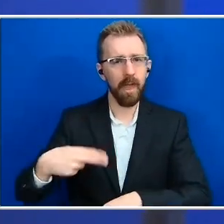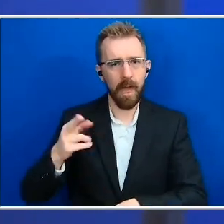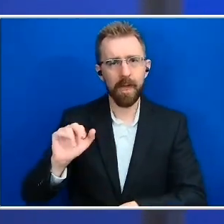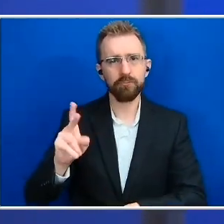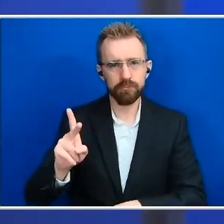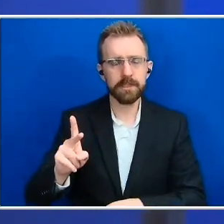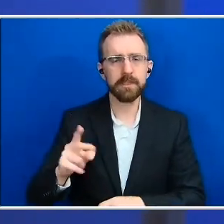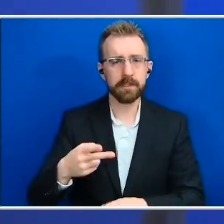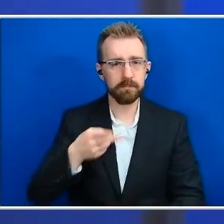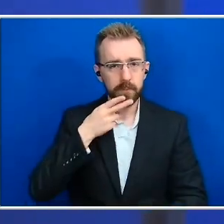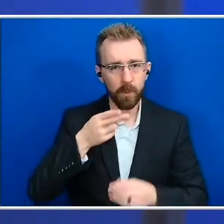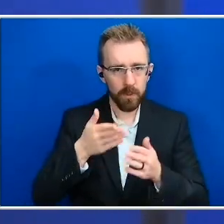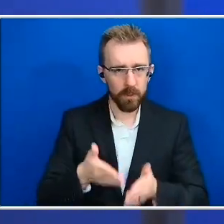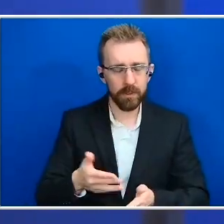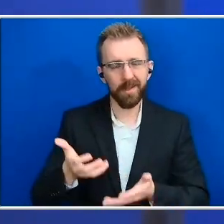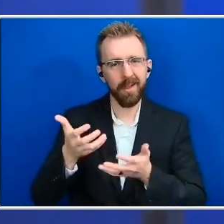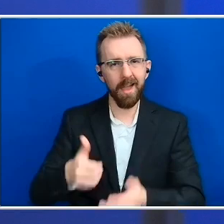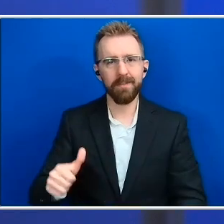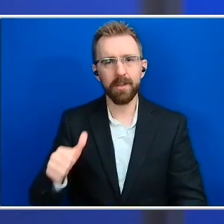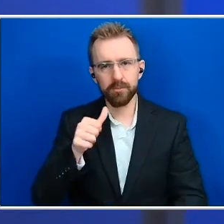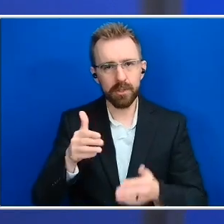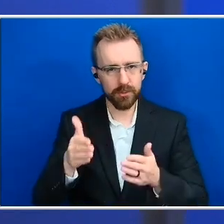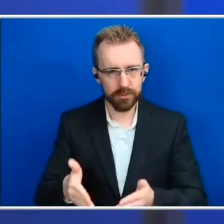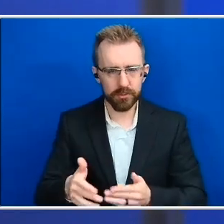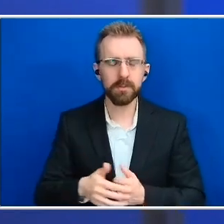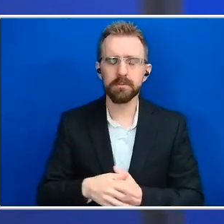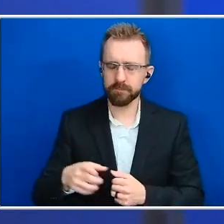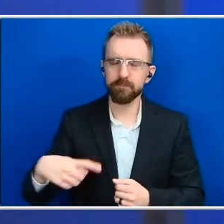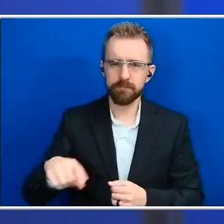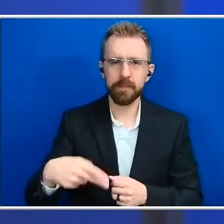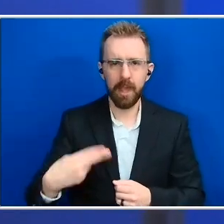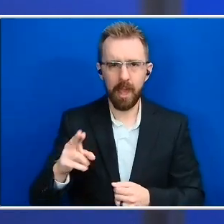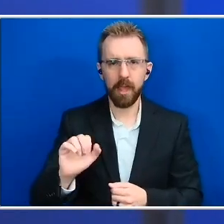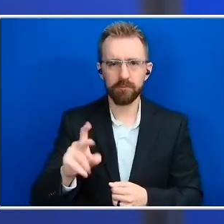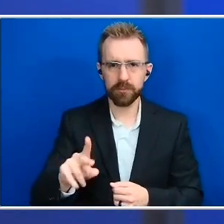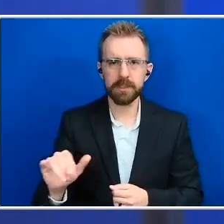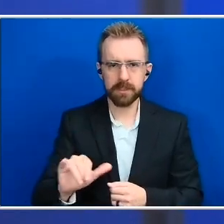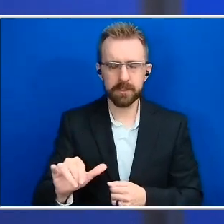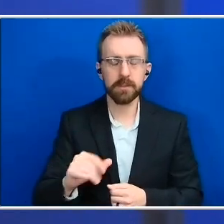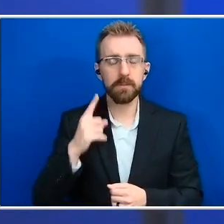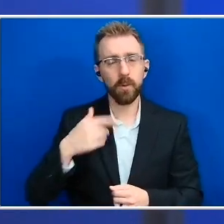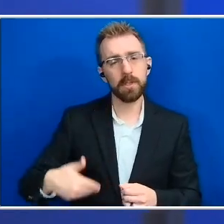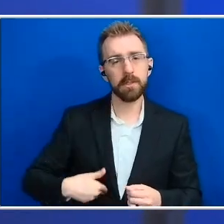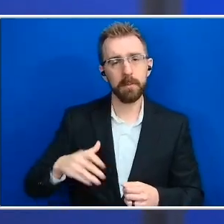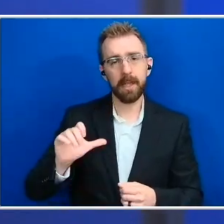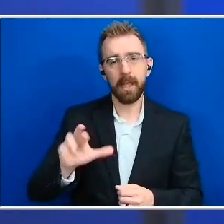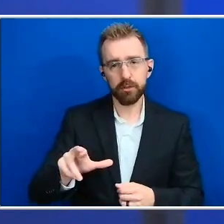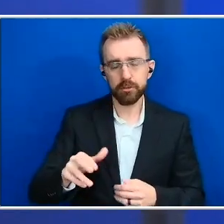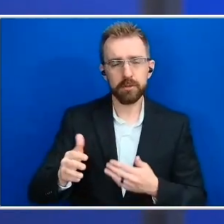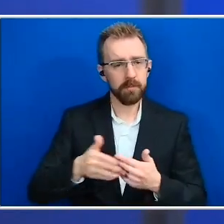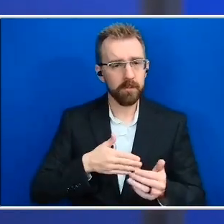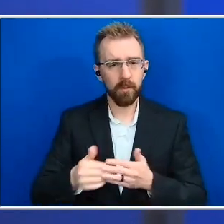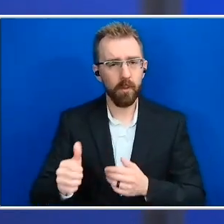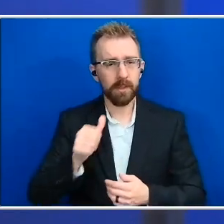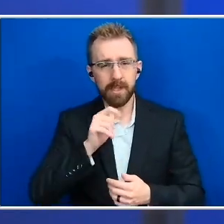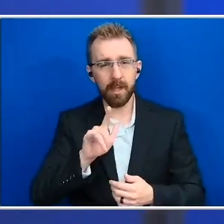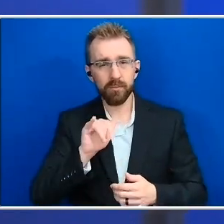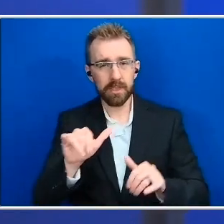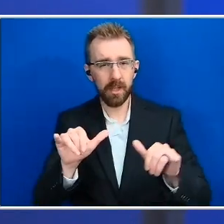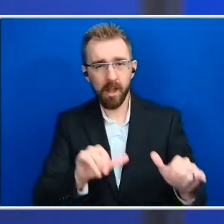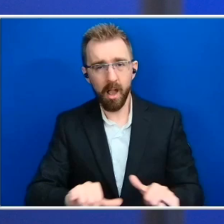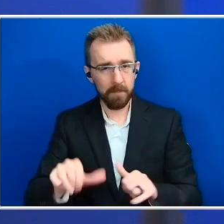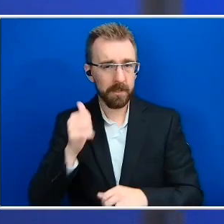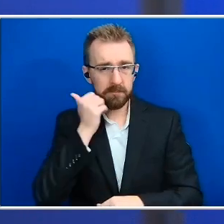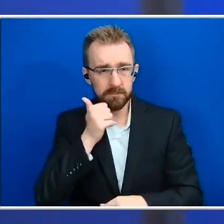heavy alcohol use, they are at high risk. And for stomach cancer, even though it's not very common in United States, but